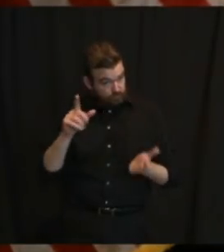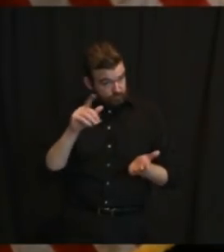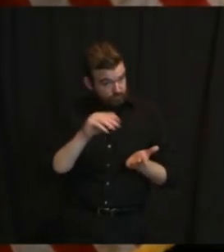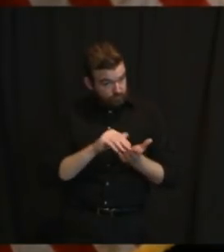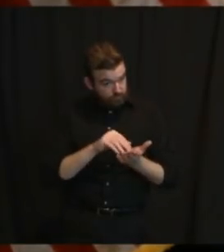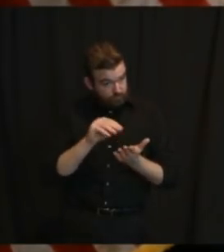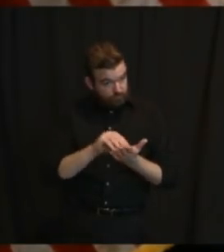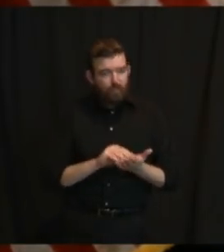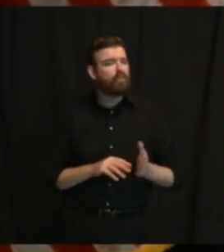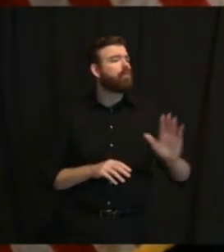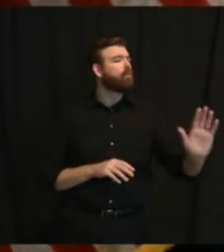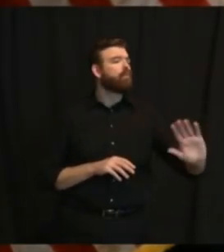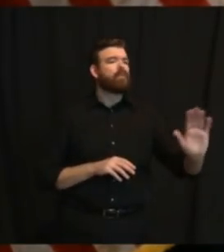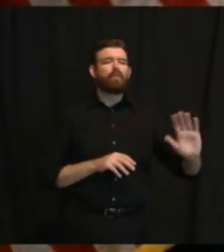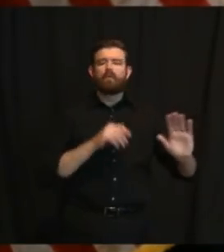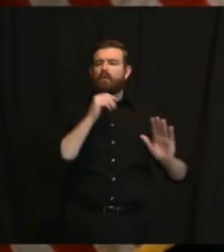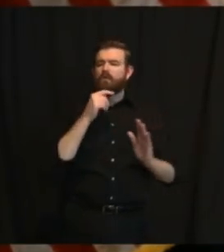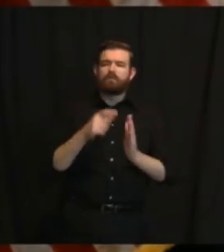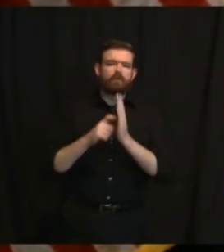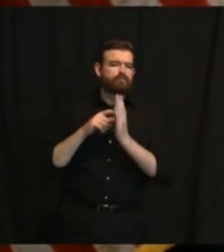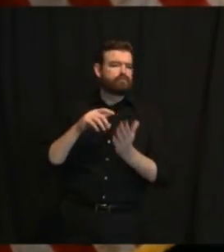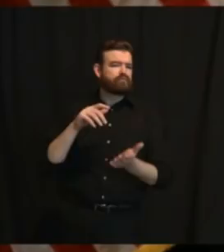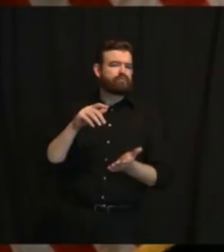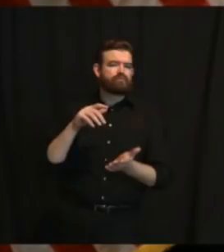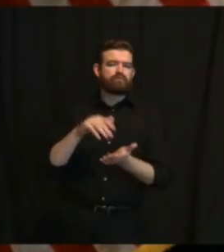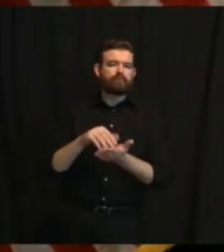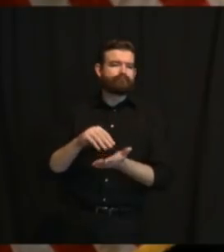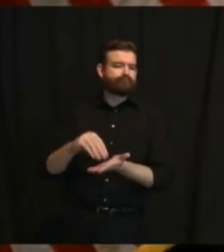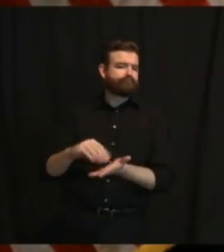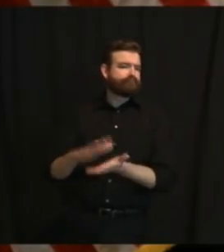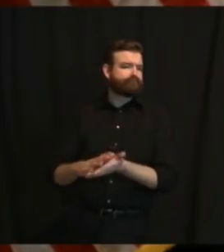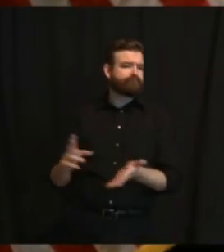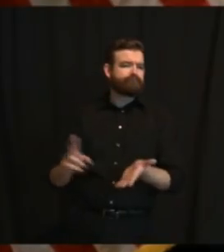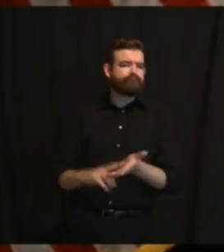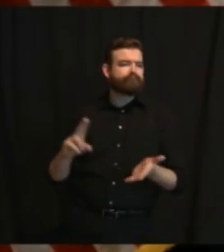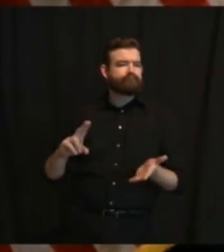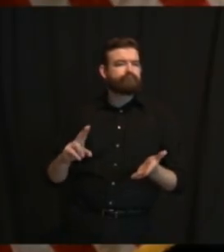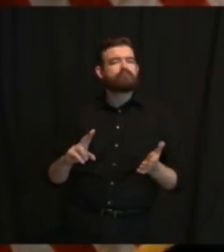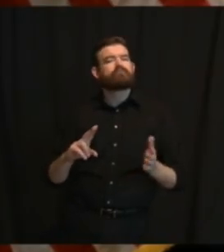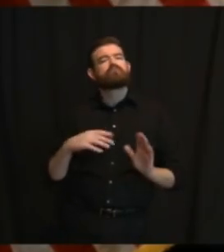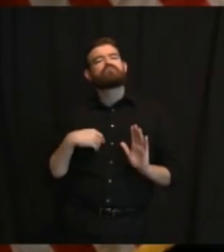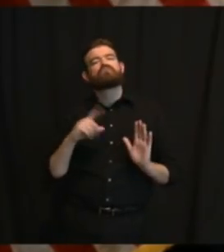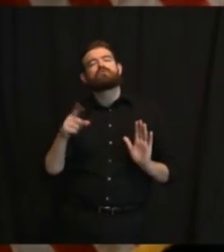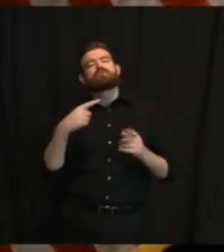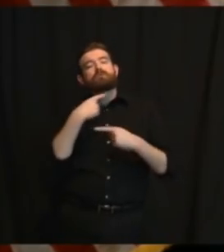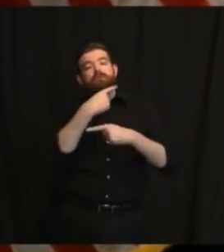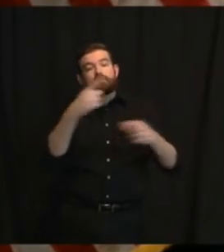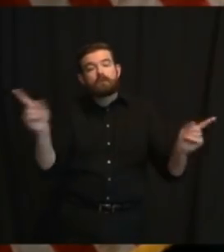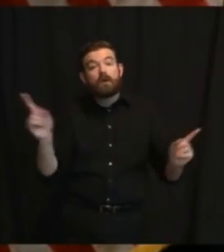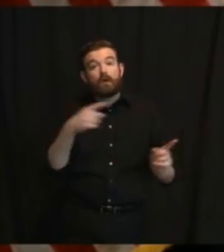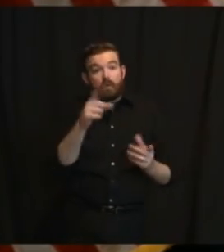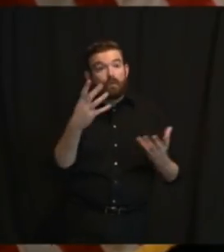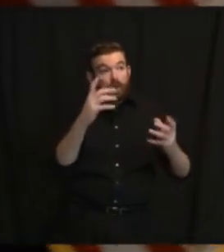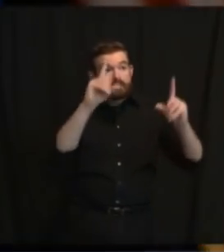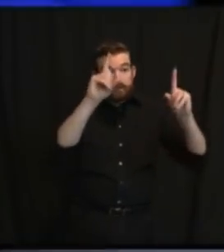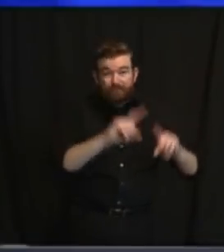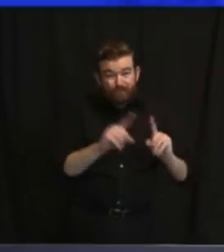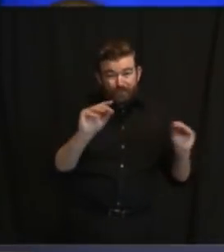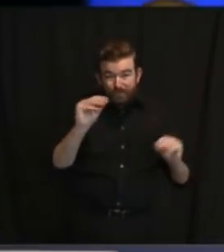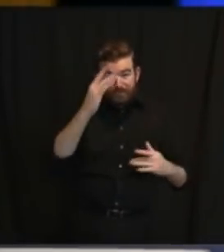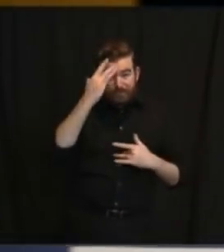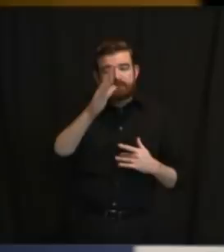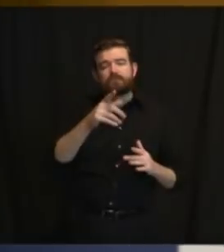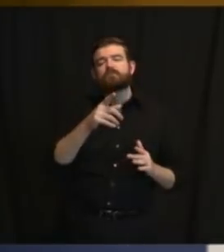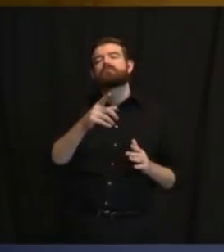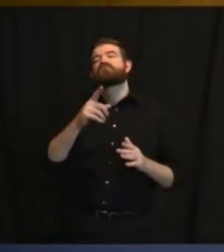little bit Scout's honor here. We want you to check in with your doctor before you actually show up. Is that fair to say? Yeah, we